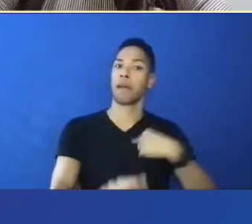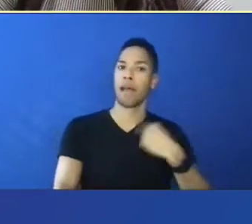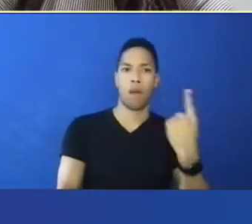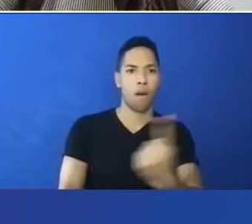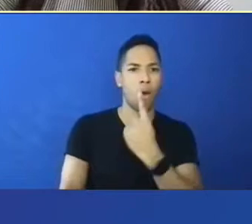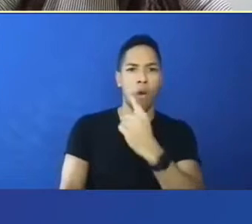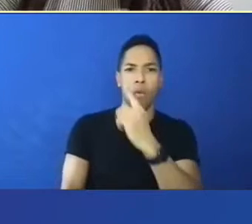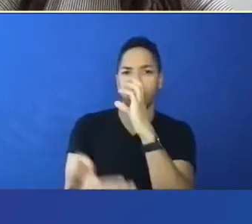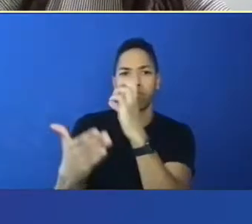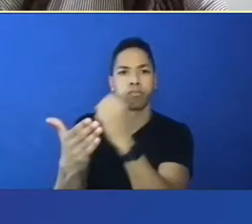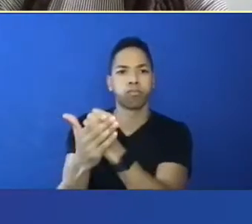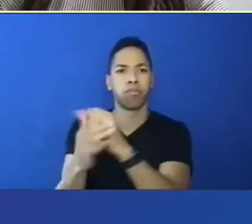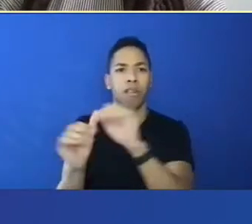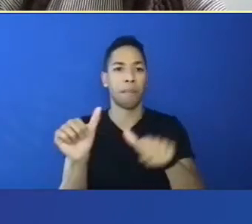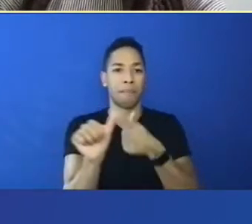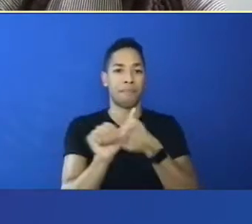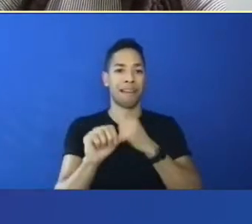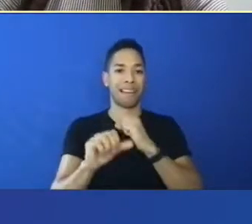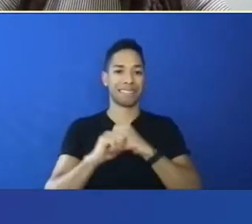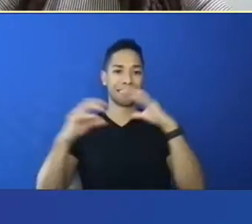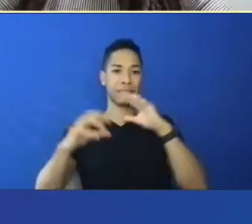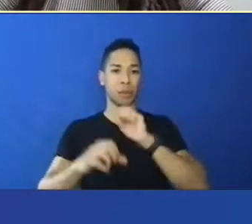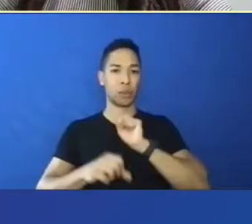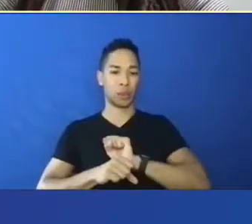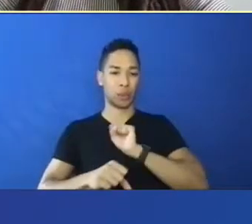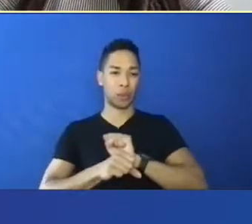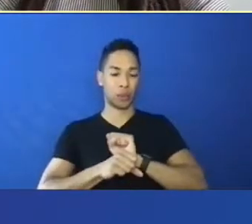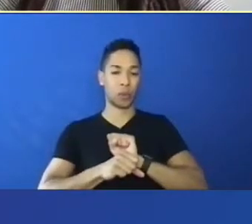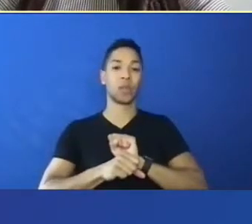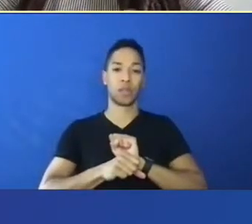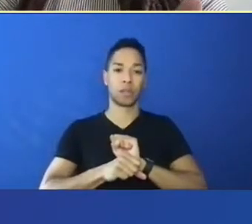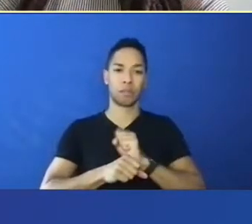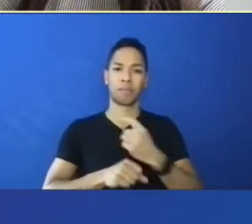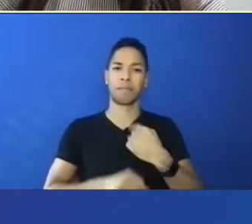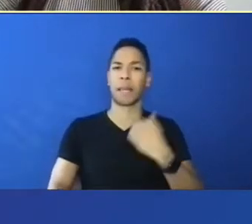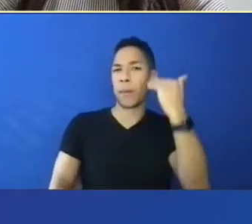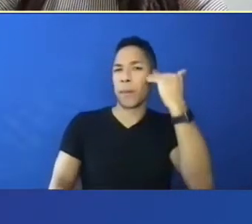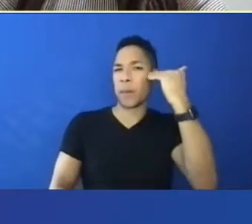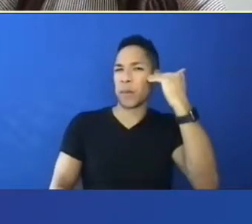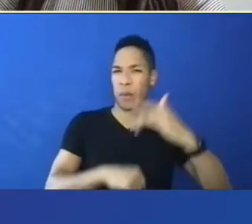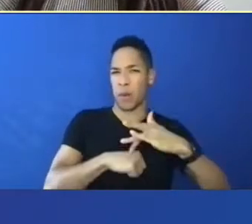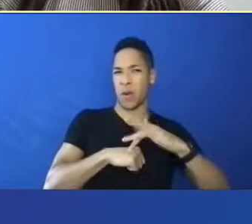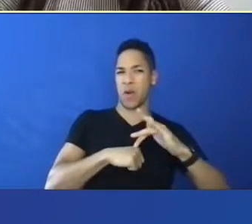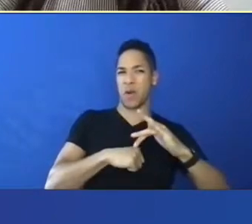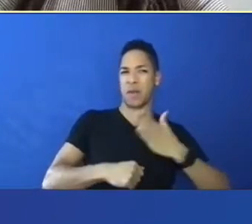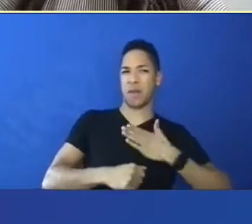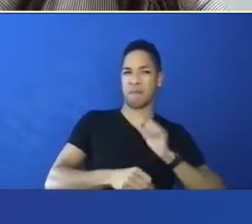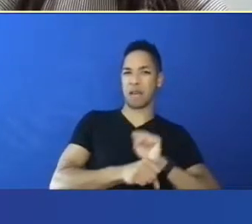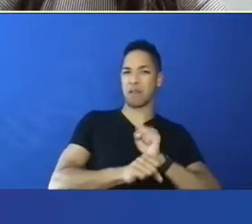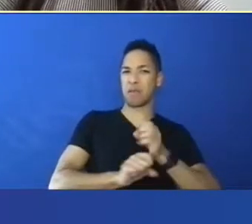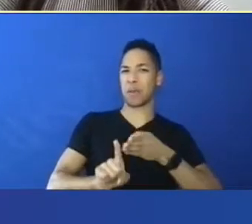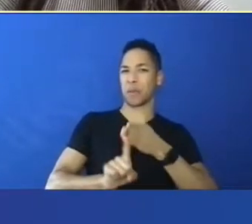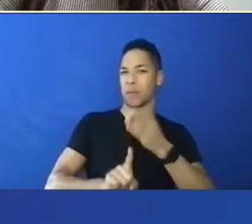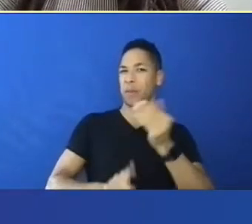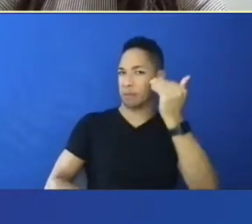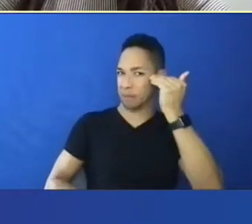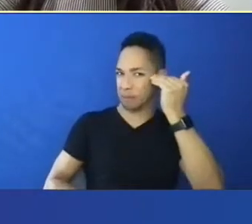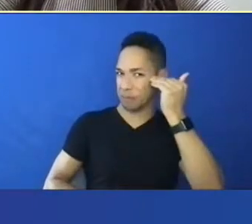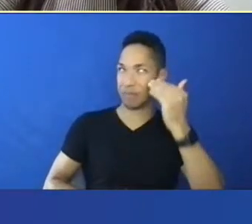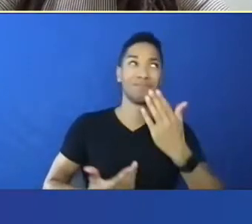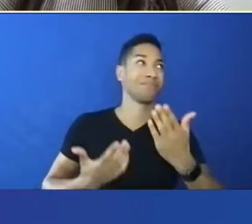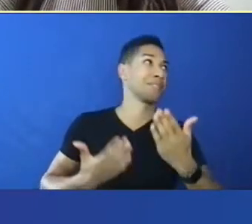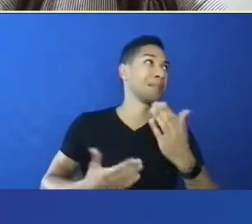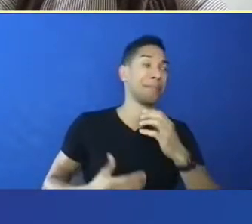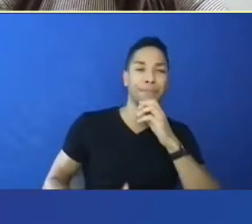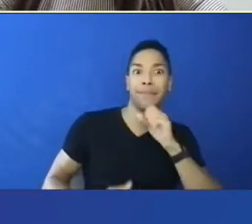intrigued by the behind the scenes work and kind of knew very early on in my career trajectory. Like, I mean, I'm talking like 10